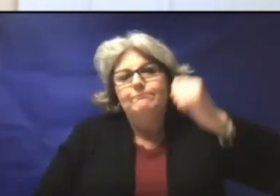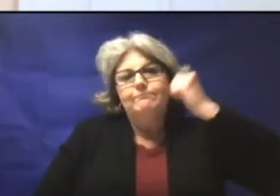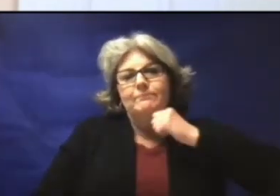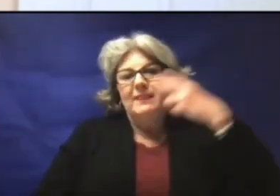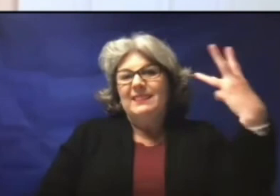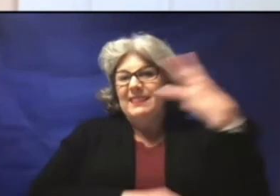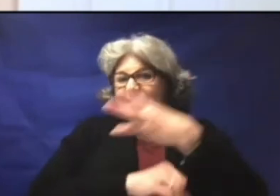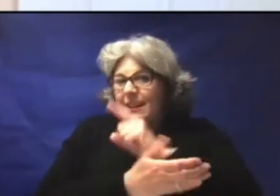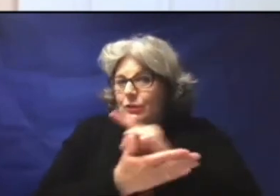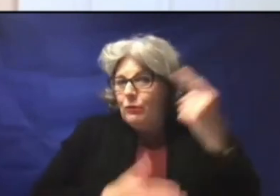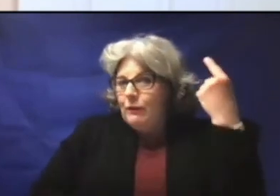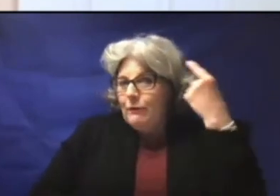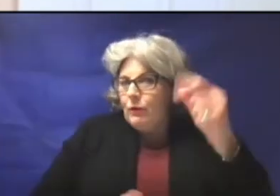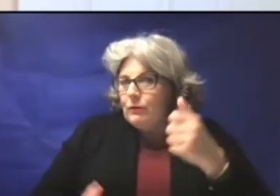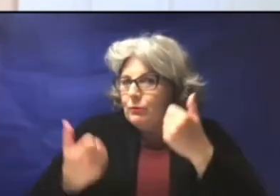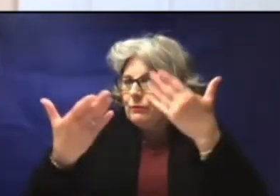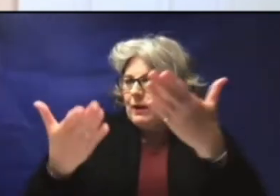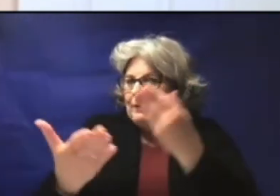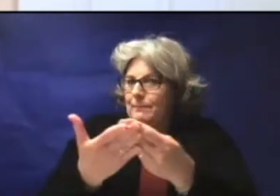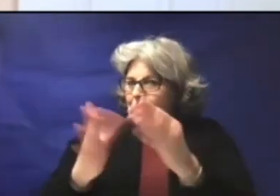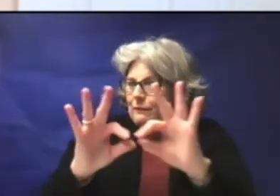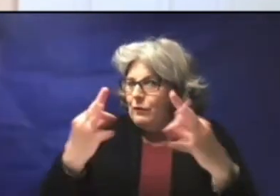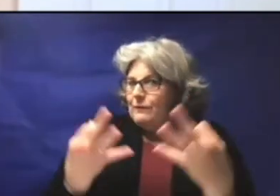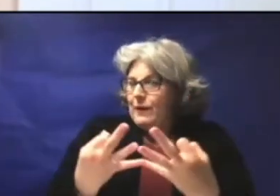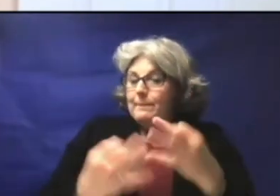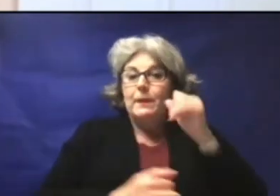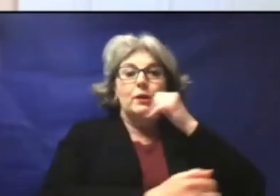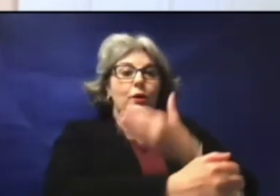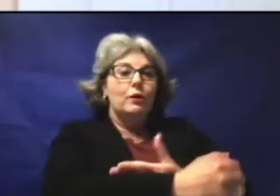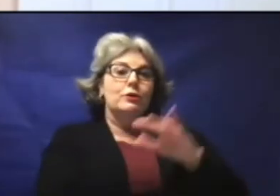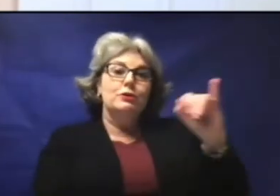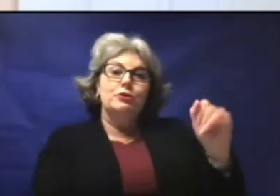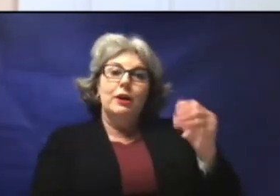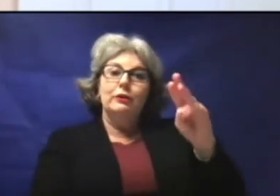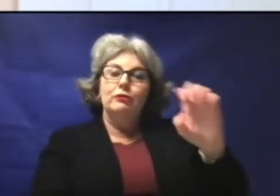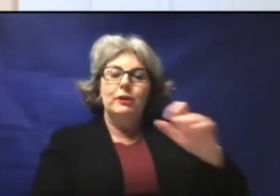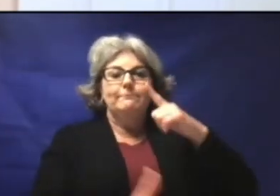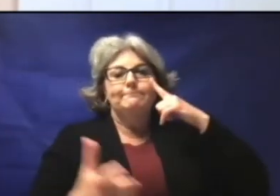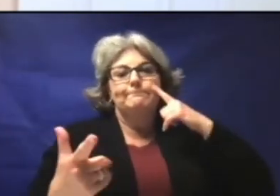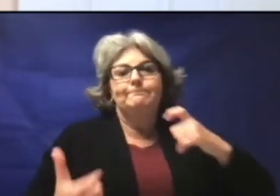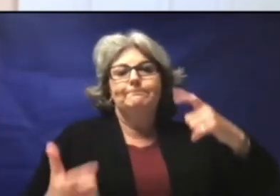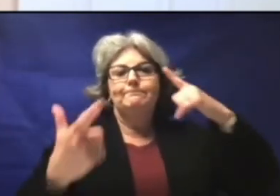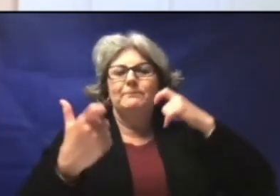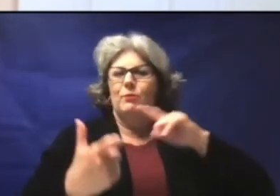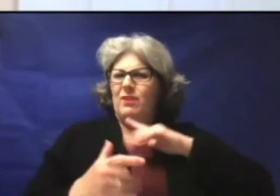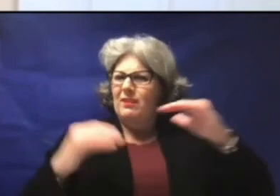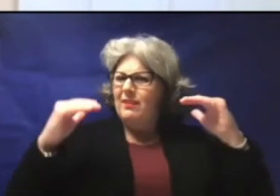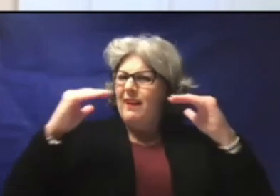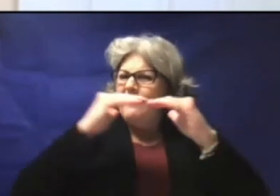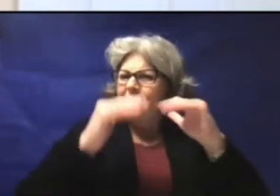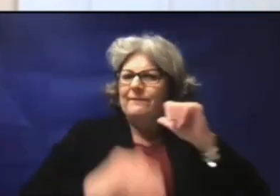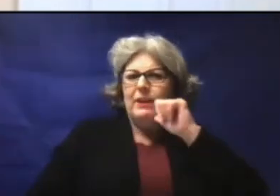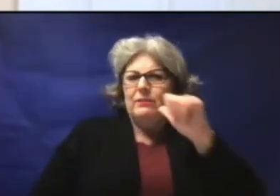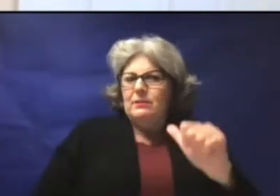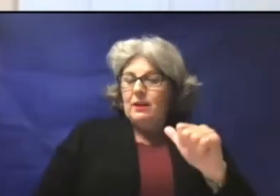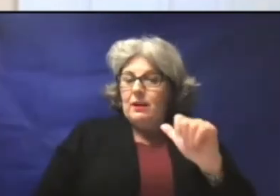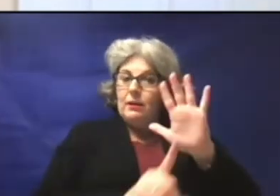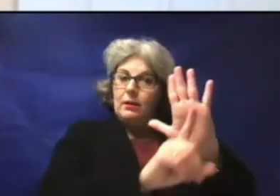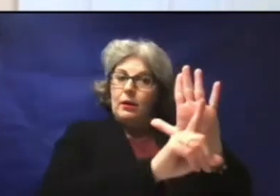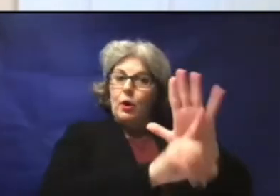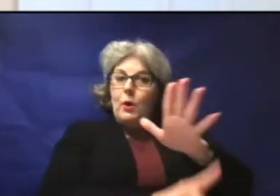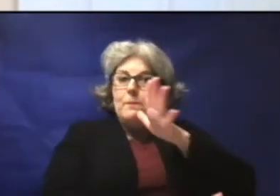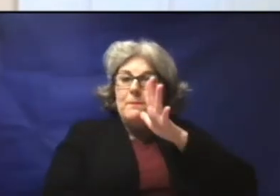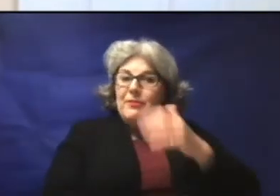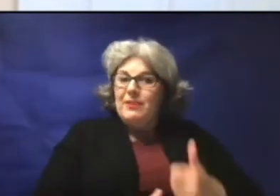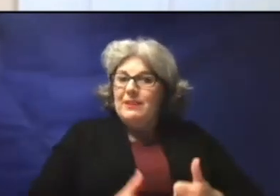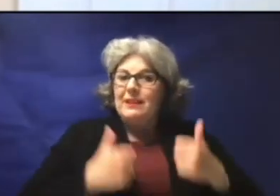days a week to provide for her family. Her daughter Jamie spoke to us through tears about how unfair it was that her mother's